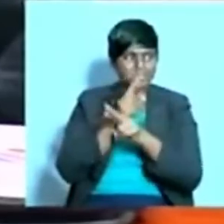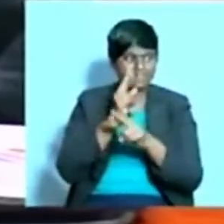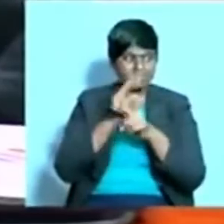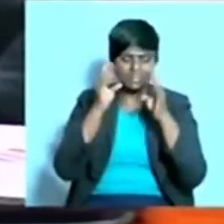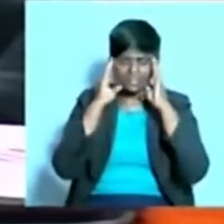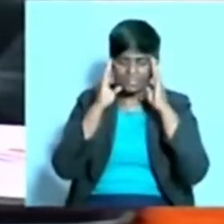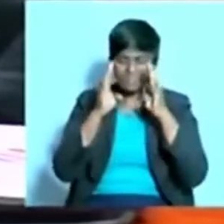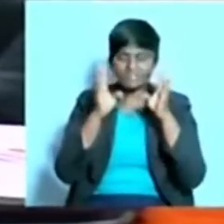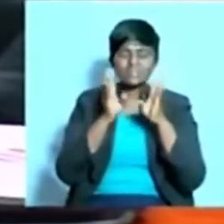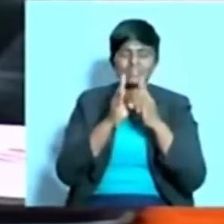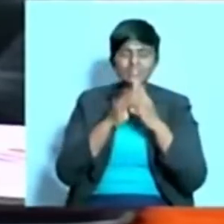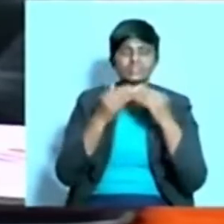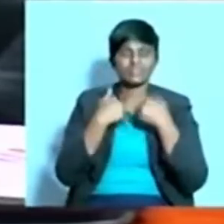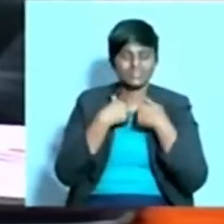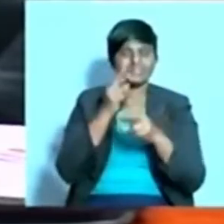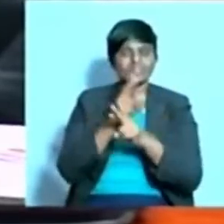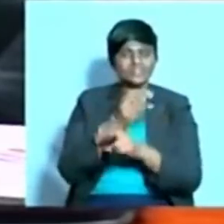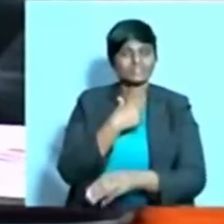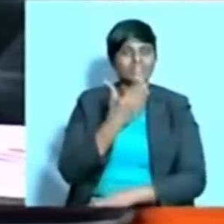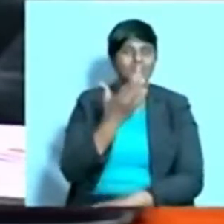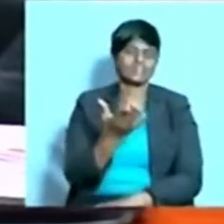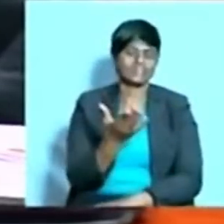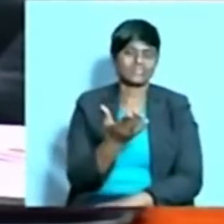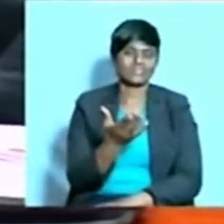the meetings.